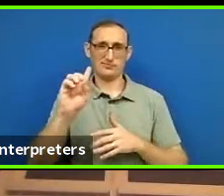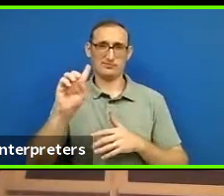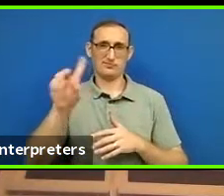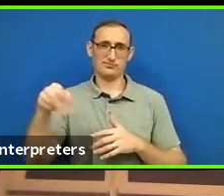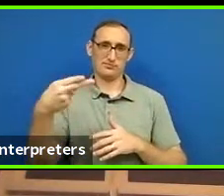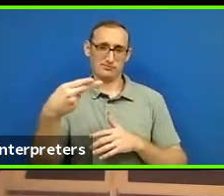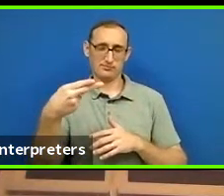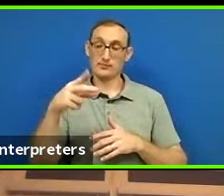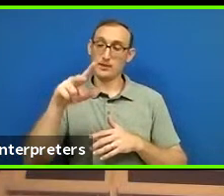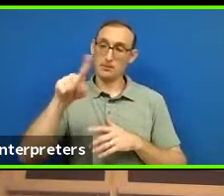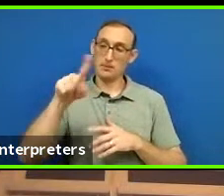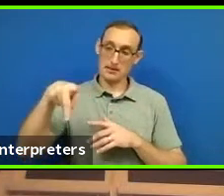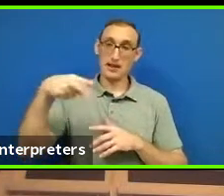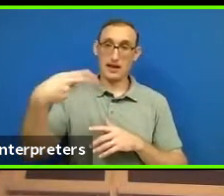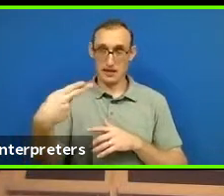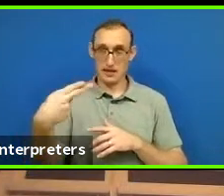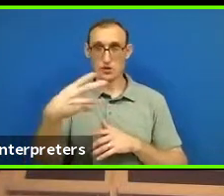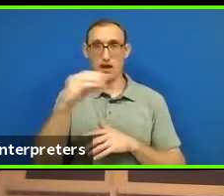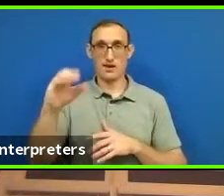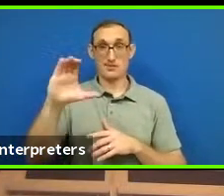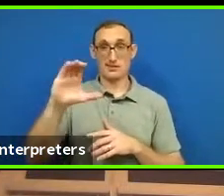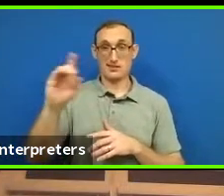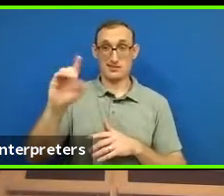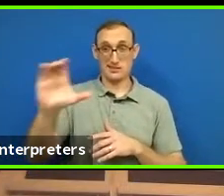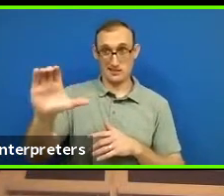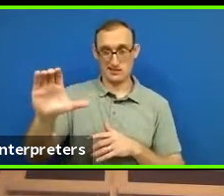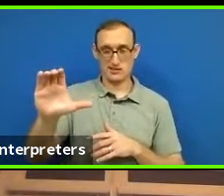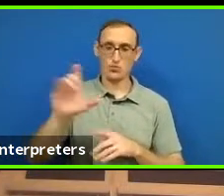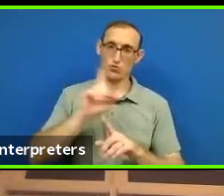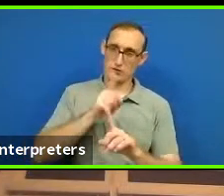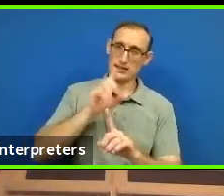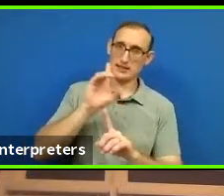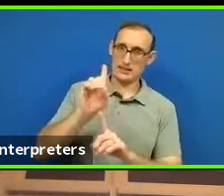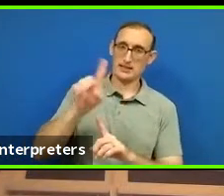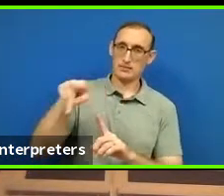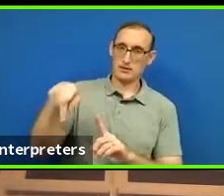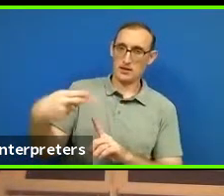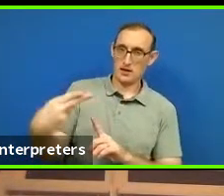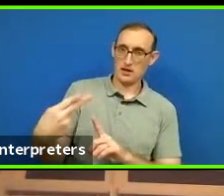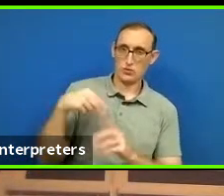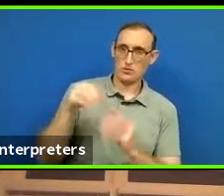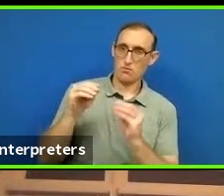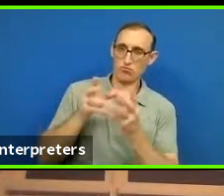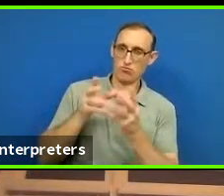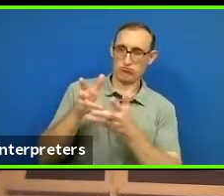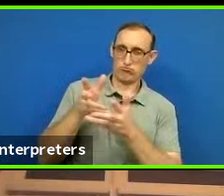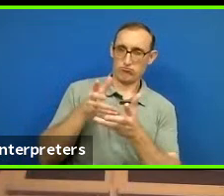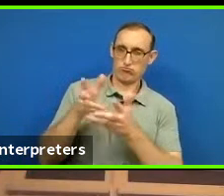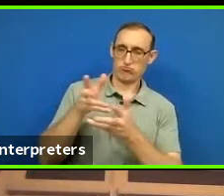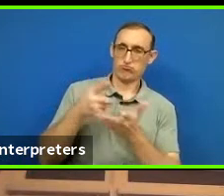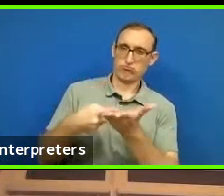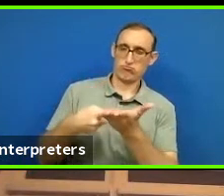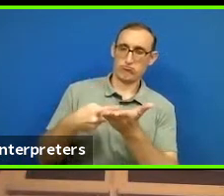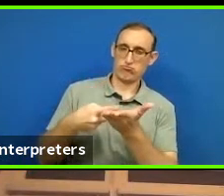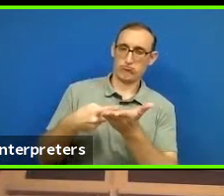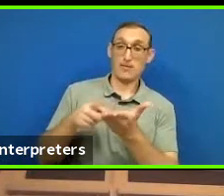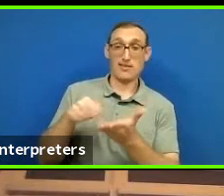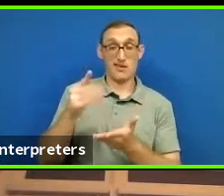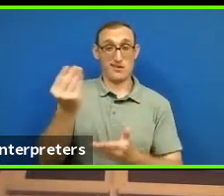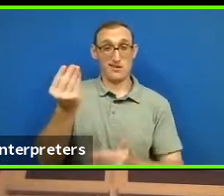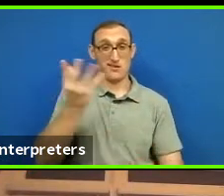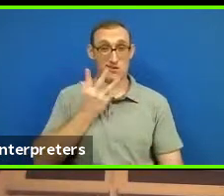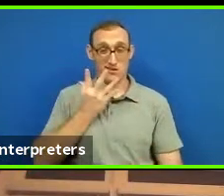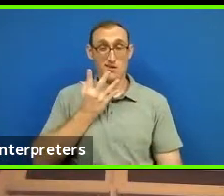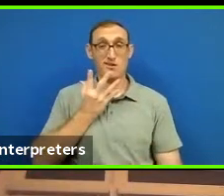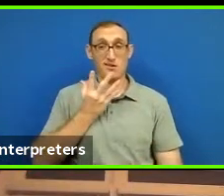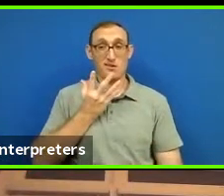but particularly DPH, and they have assured us that the increase that people have